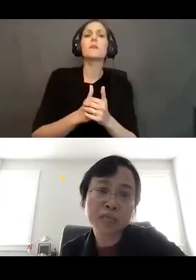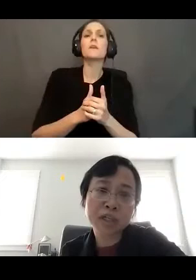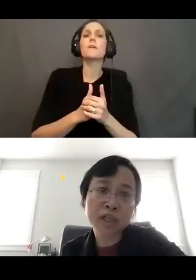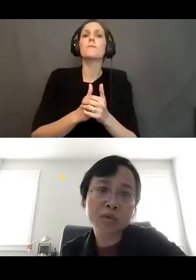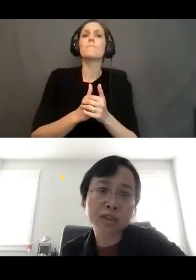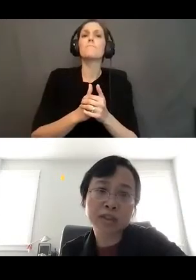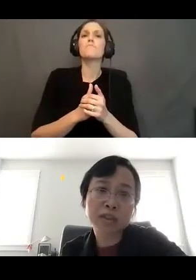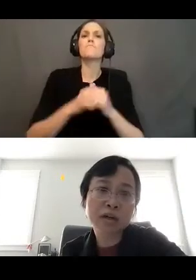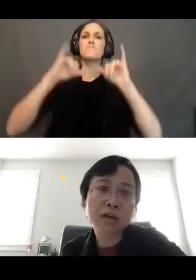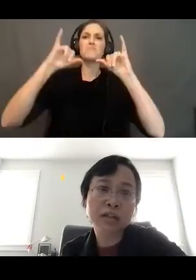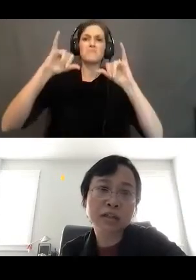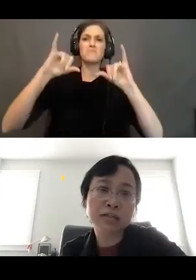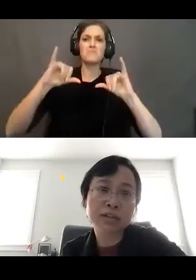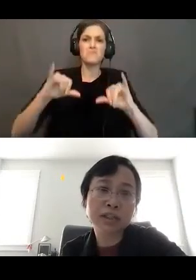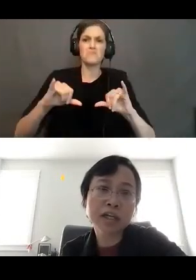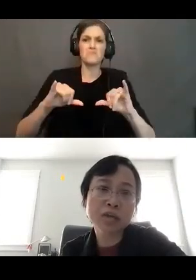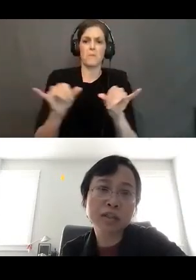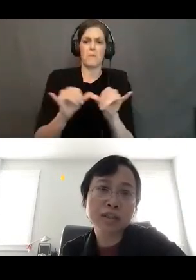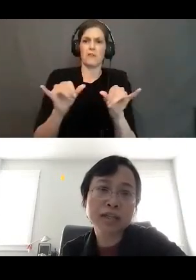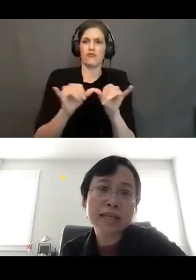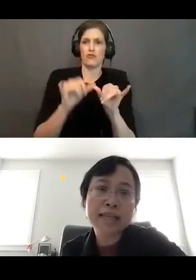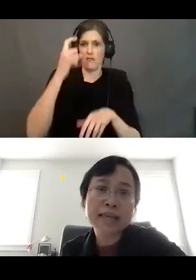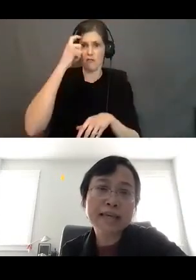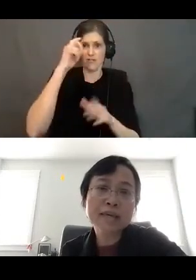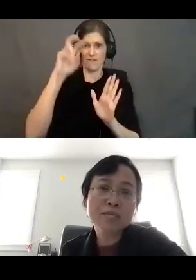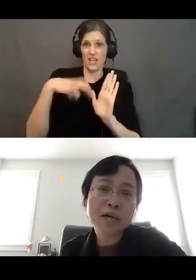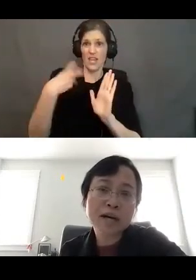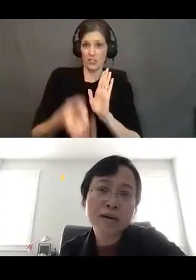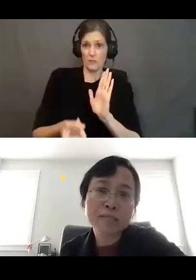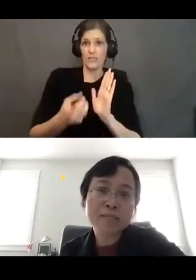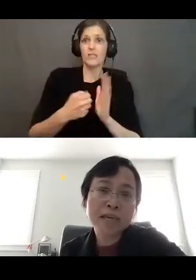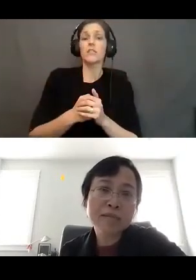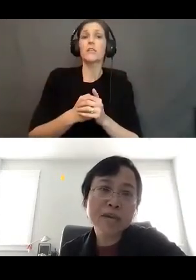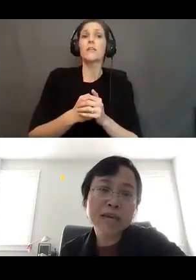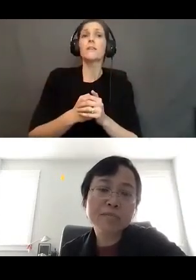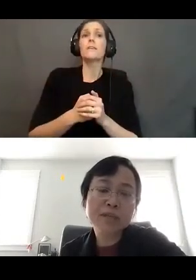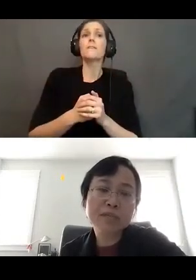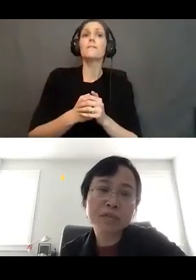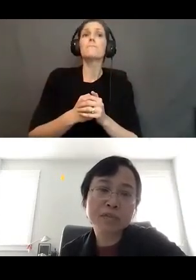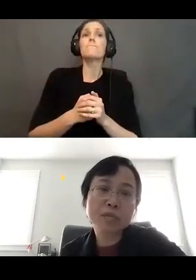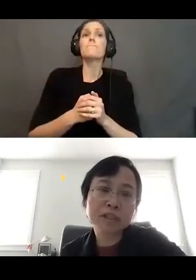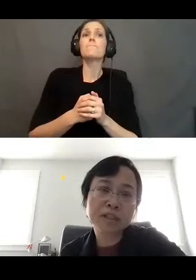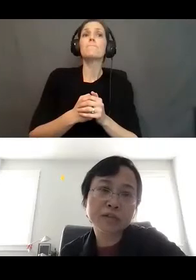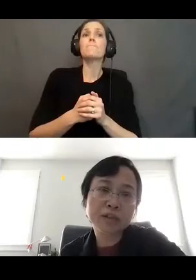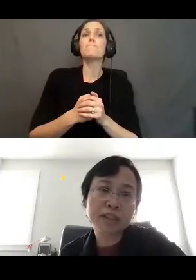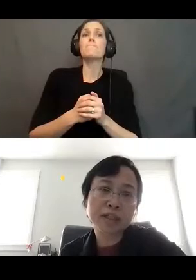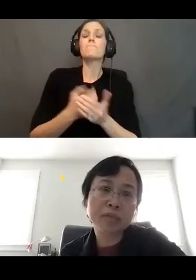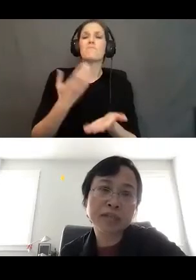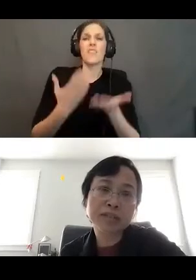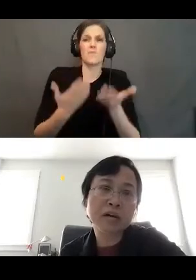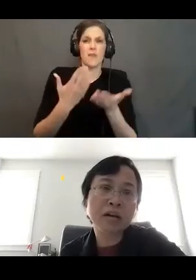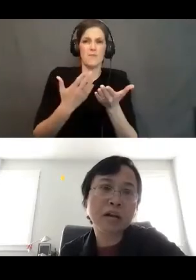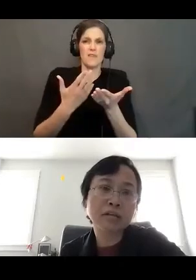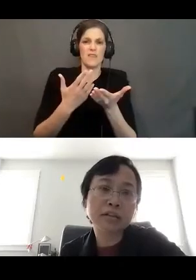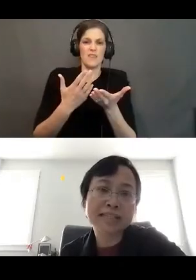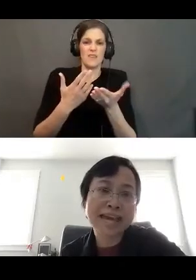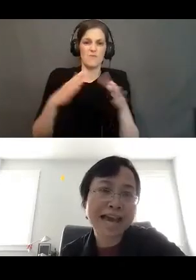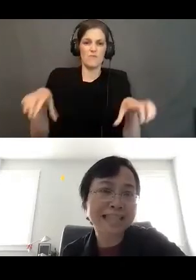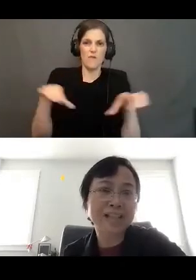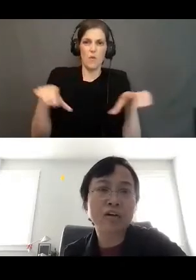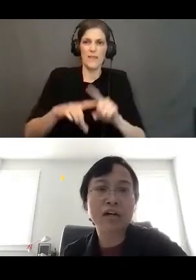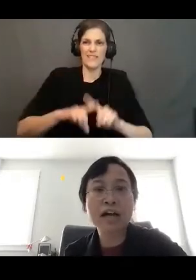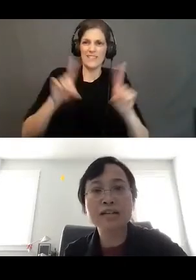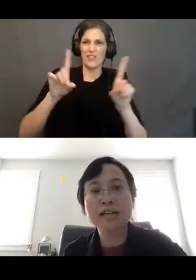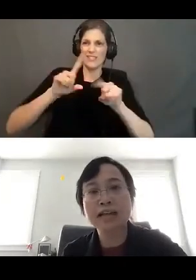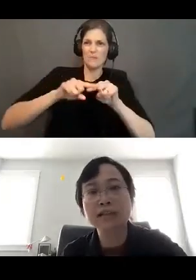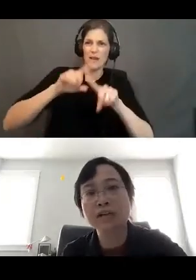similarly measuring the cognitive engagement, they may be performing differently based on the task